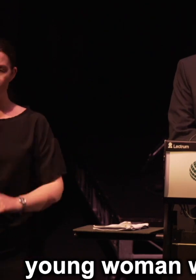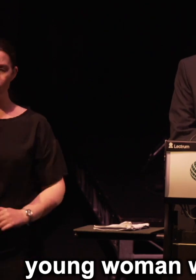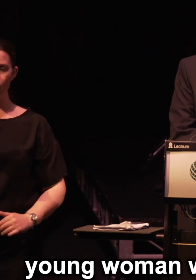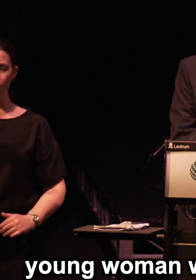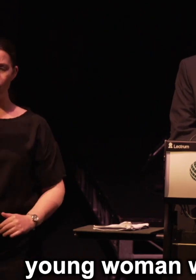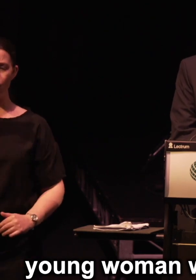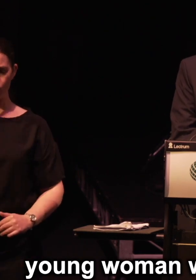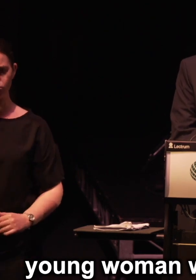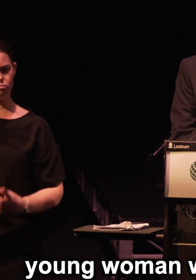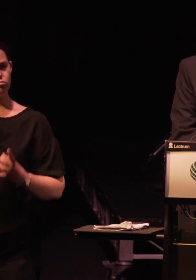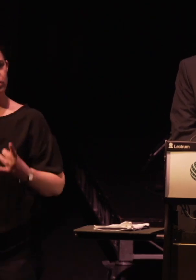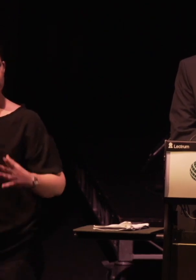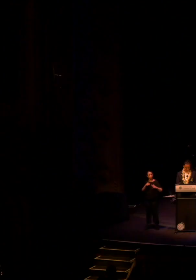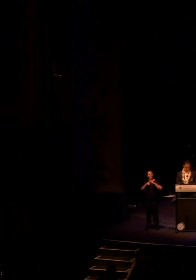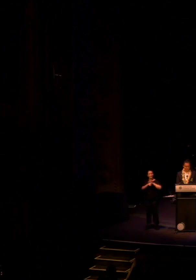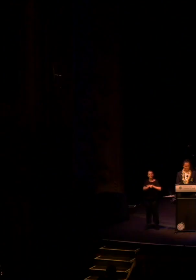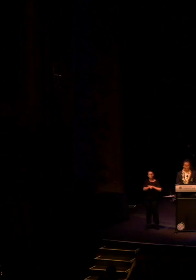and this world needs shaking up.